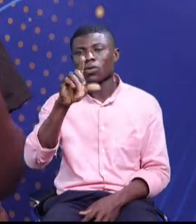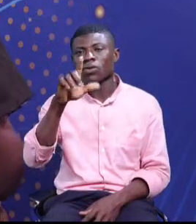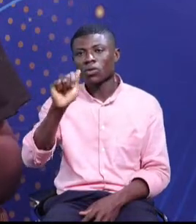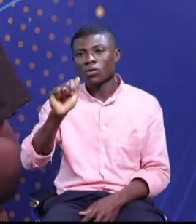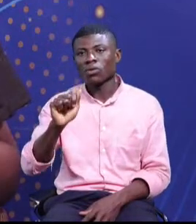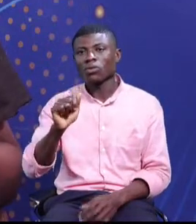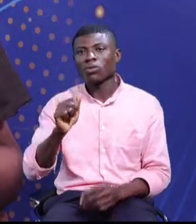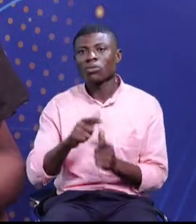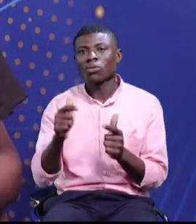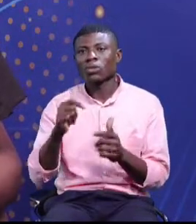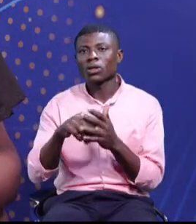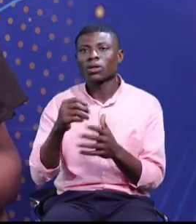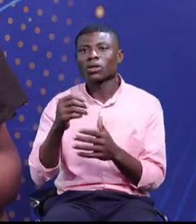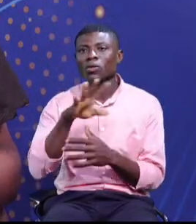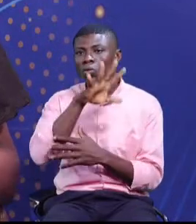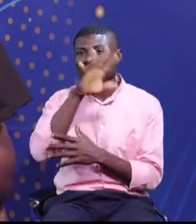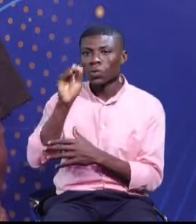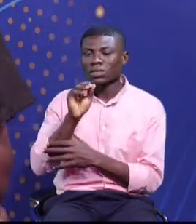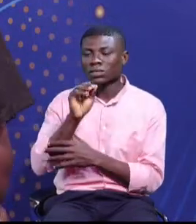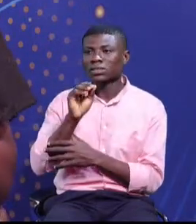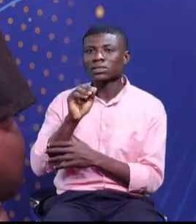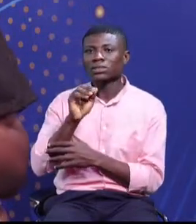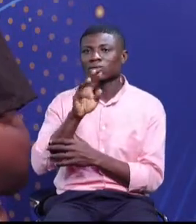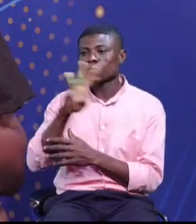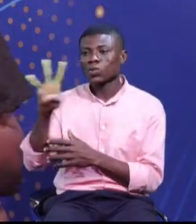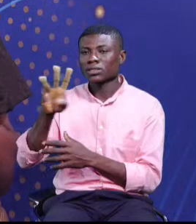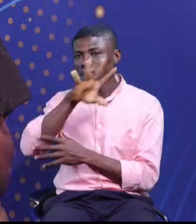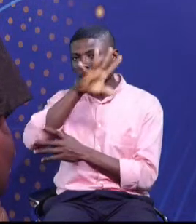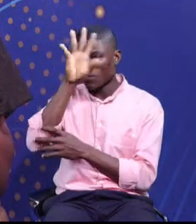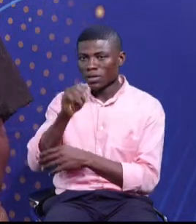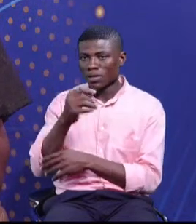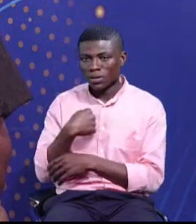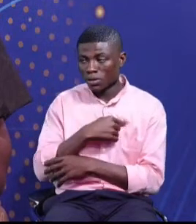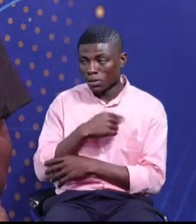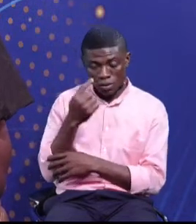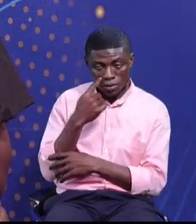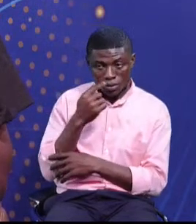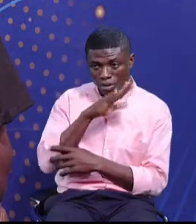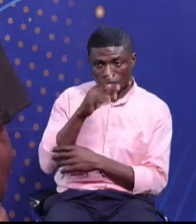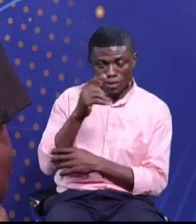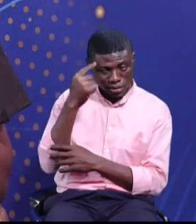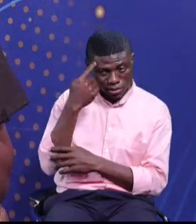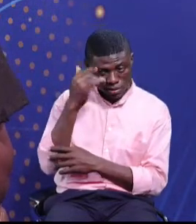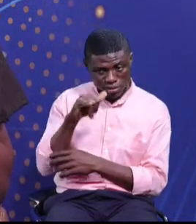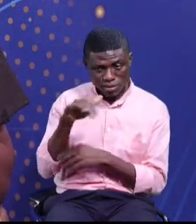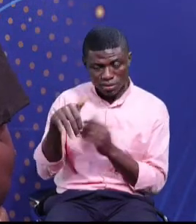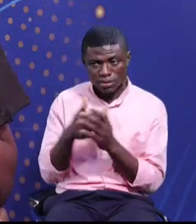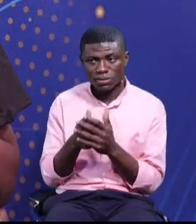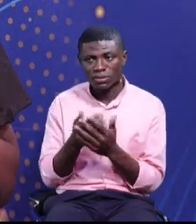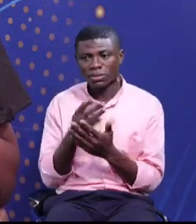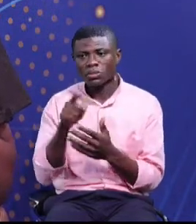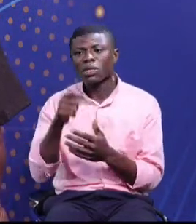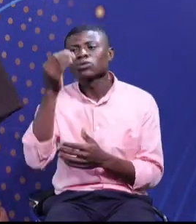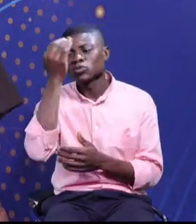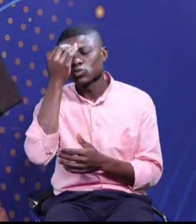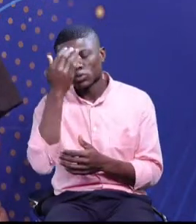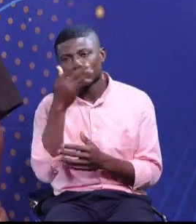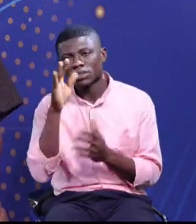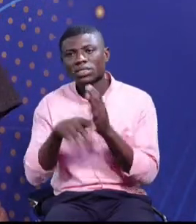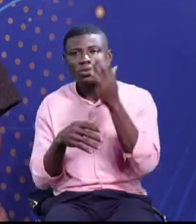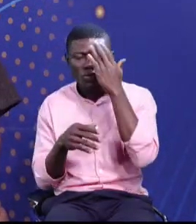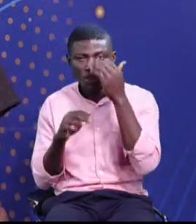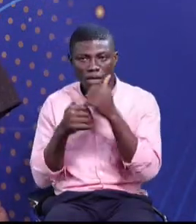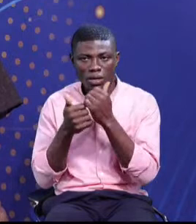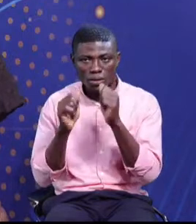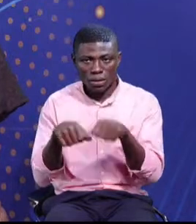biggest revenue markets in the whole of West Africa. And so looking at, never underestimating the informal sector. and seeing how